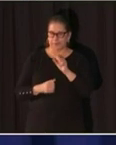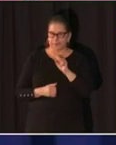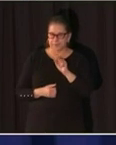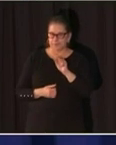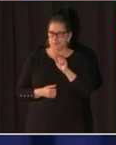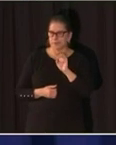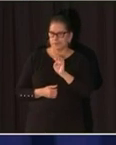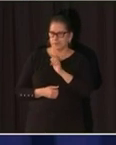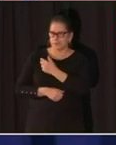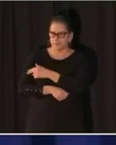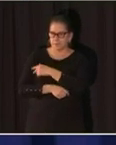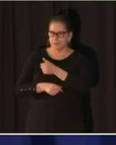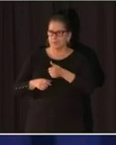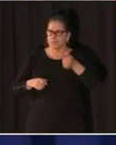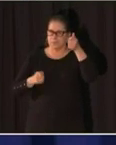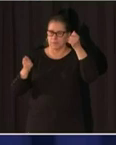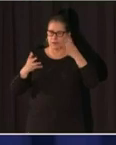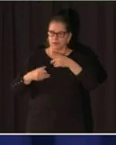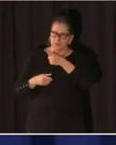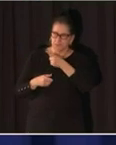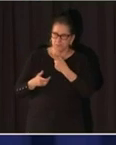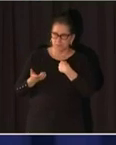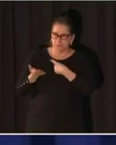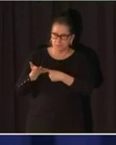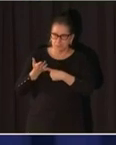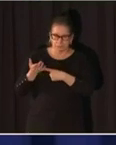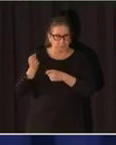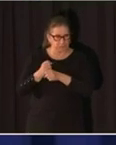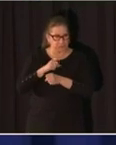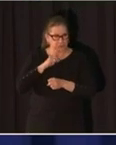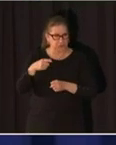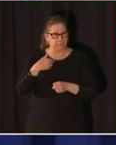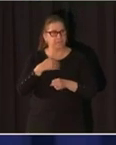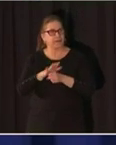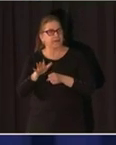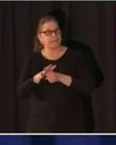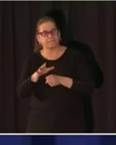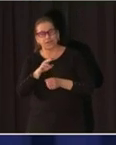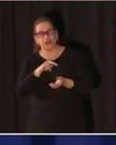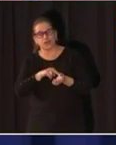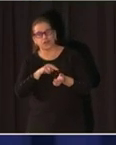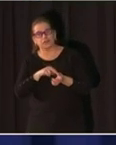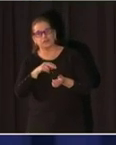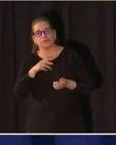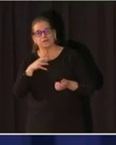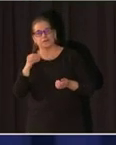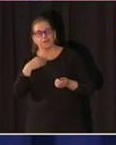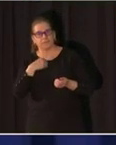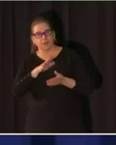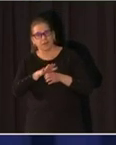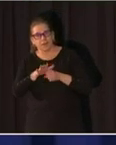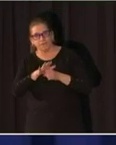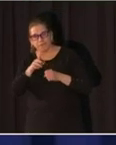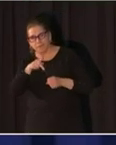have adequate staffing as well as adequate personal protective equipment to care for the patients in their